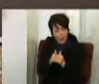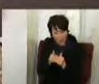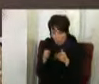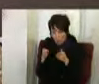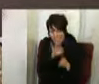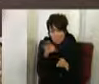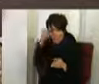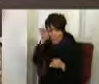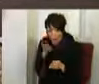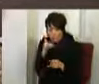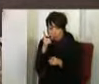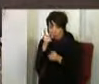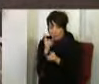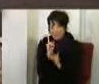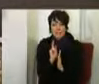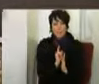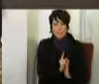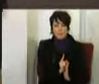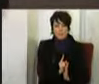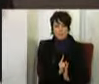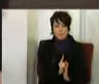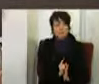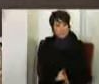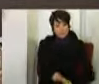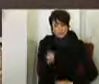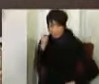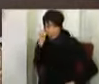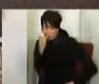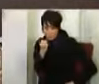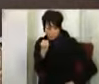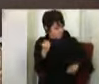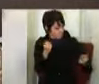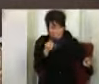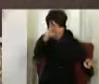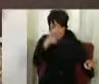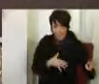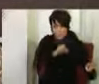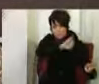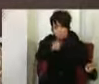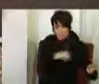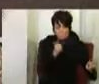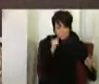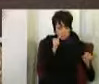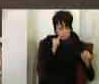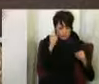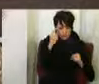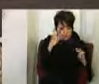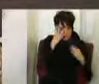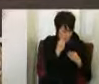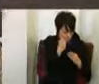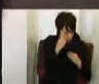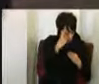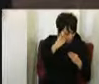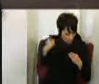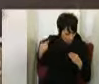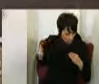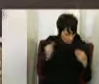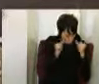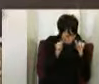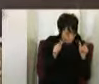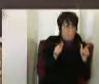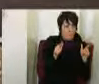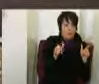right at this very moment. You see, for Joseph, he woke up from a dream. I think sometimes we